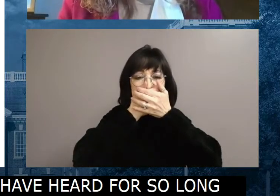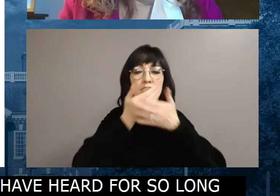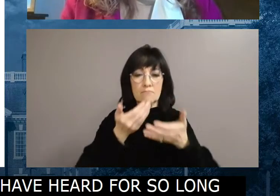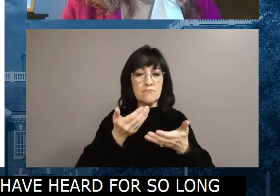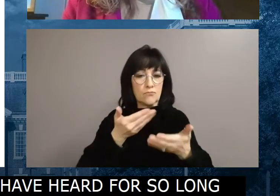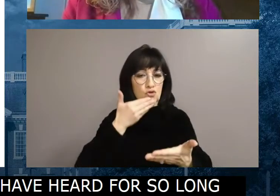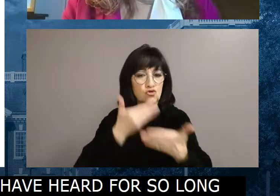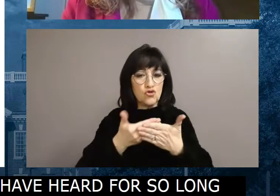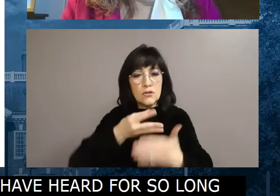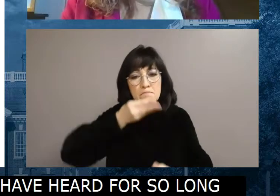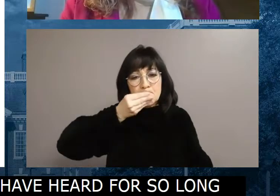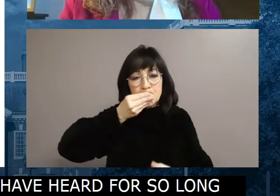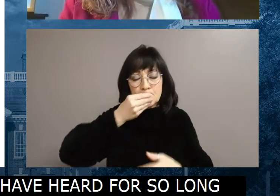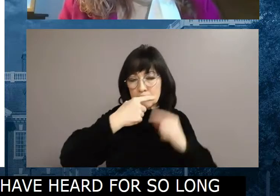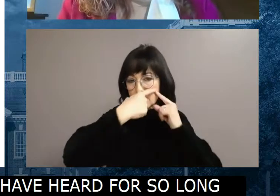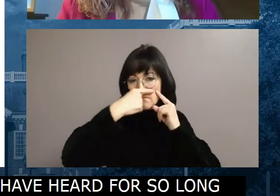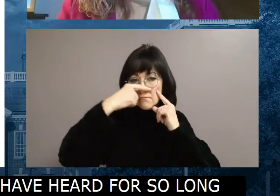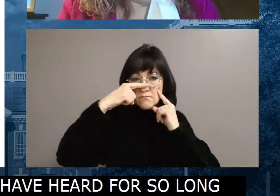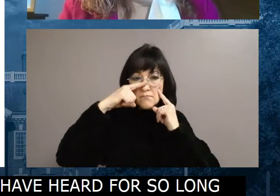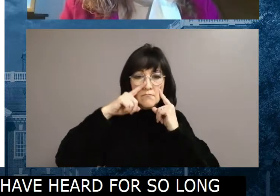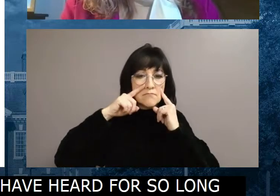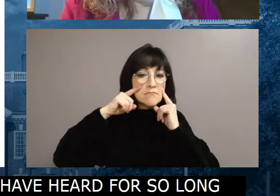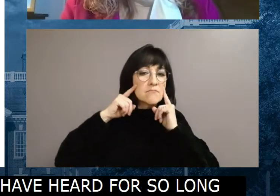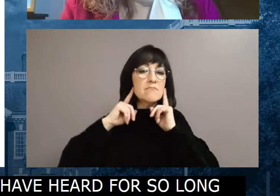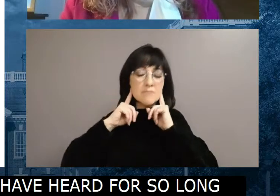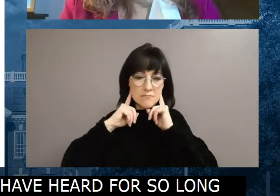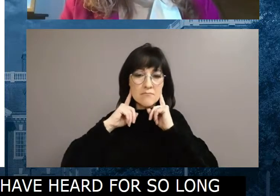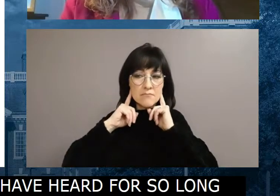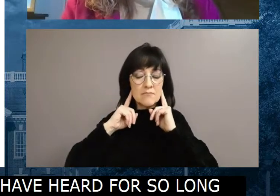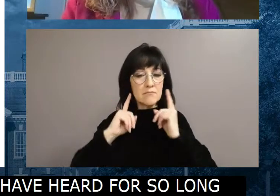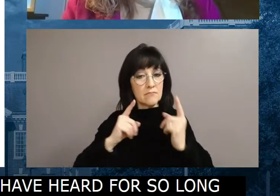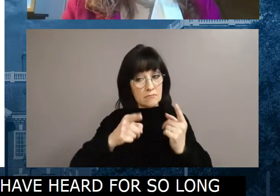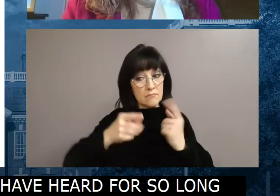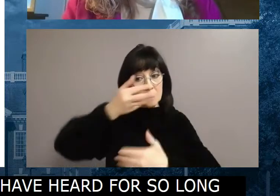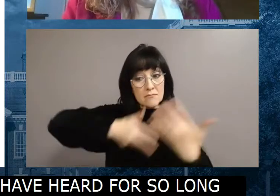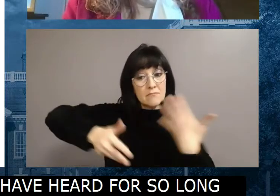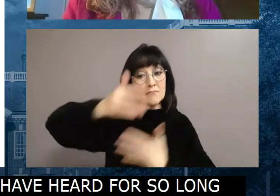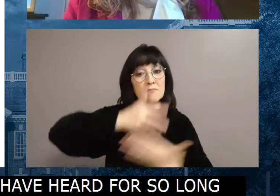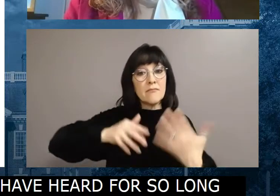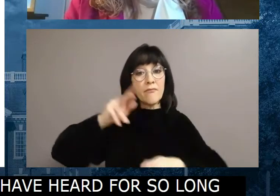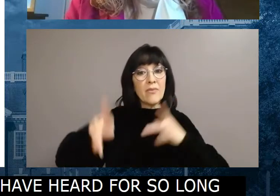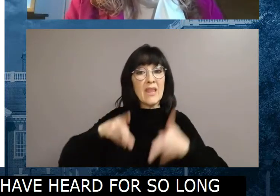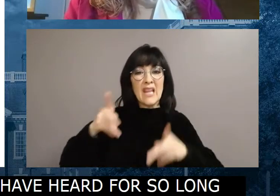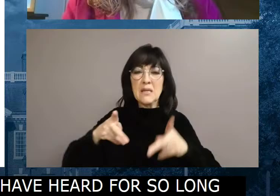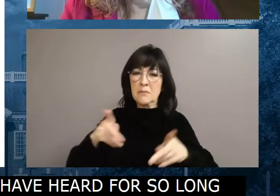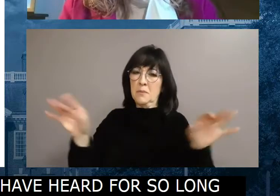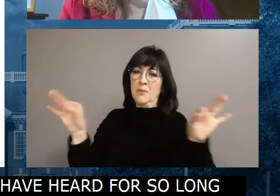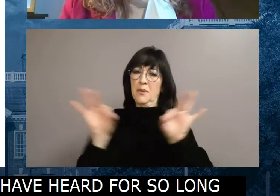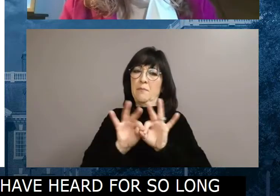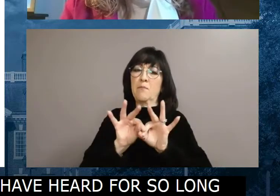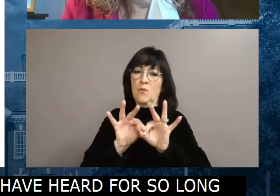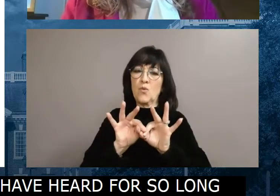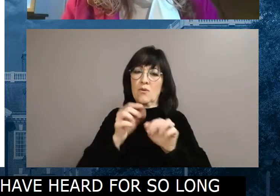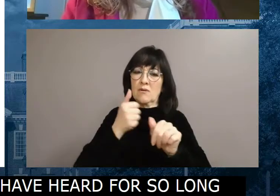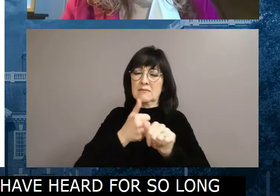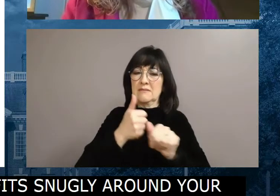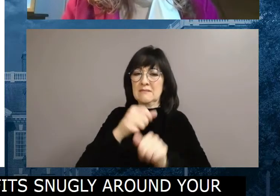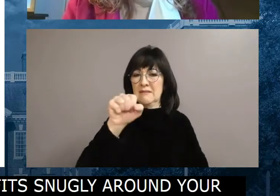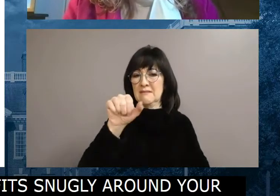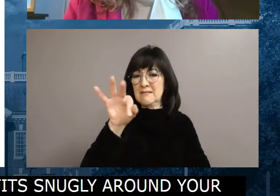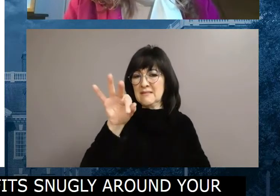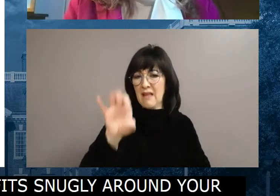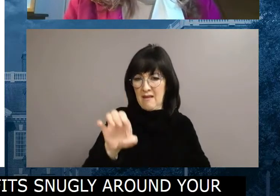nose, especially when you're around other individuals, really is the key to staying safe while we get through this time.